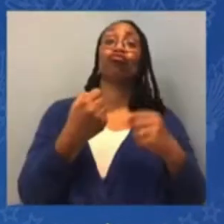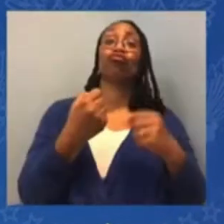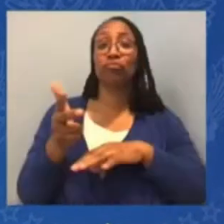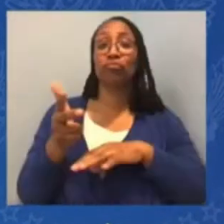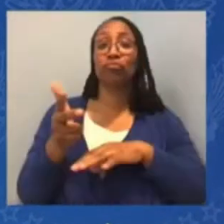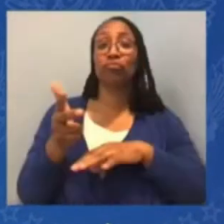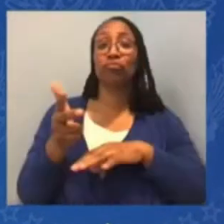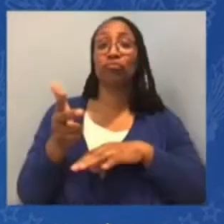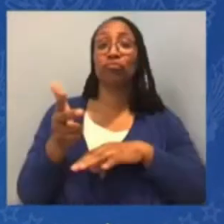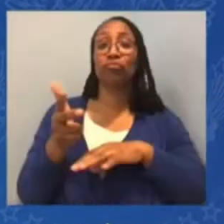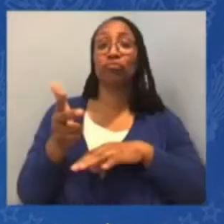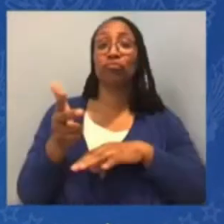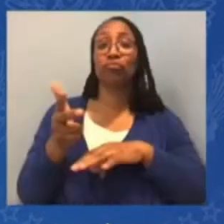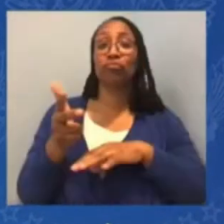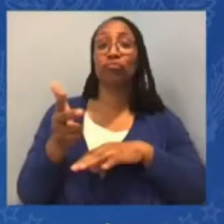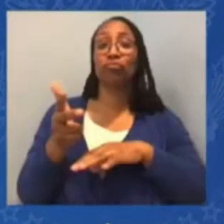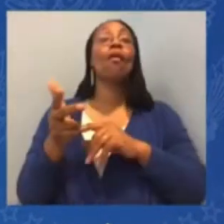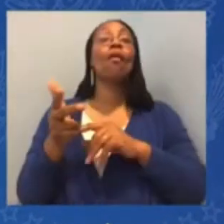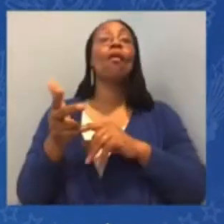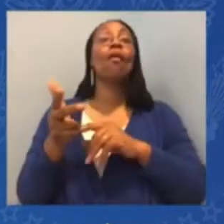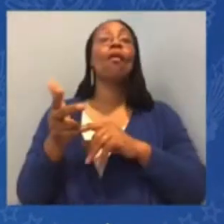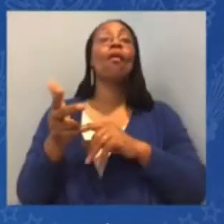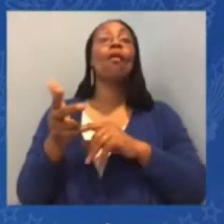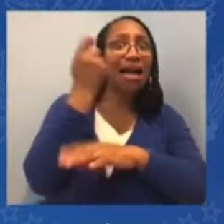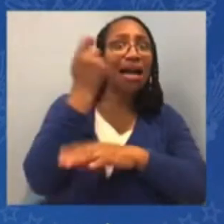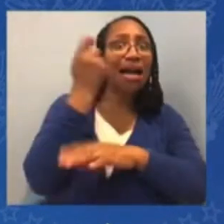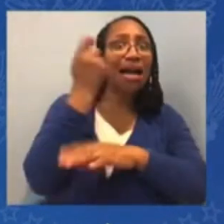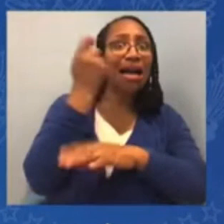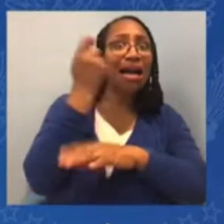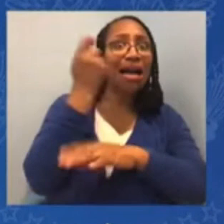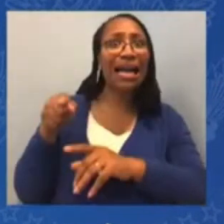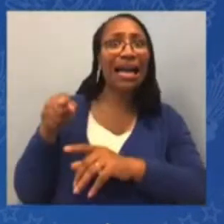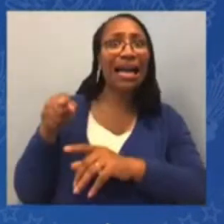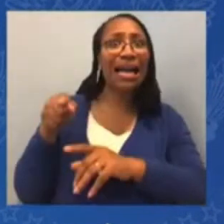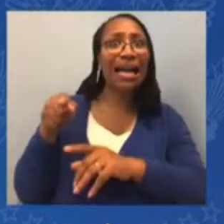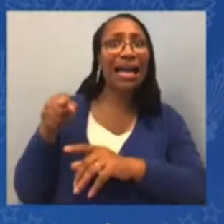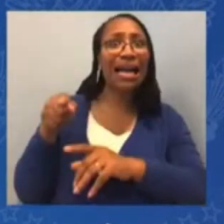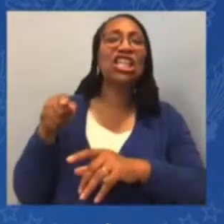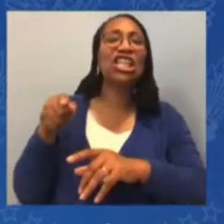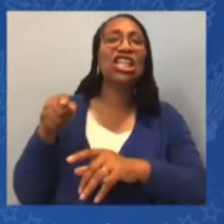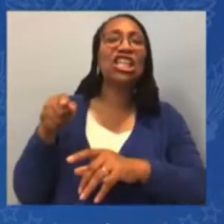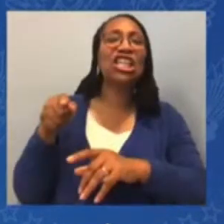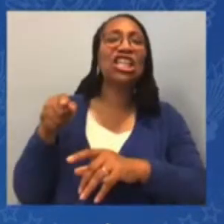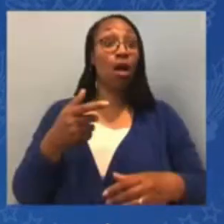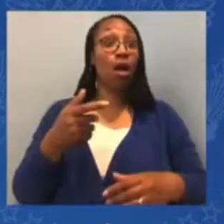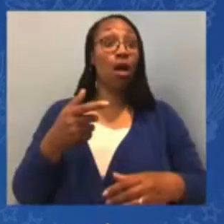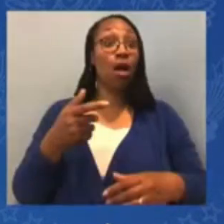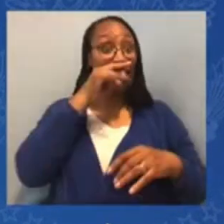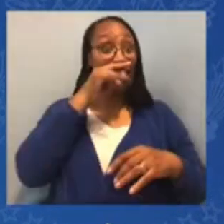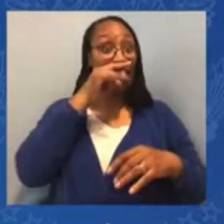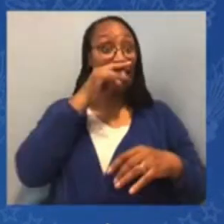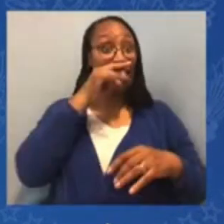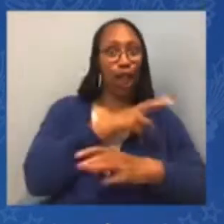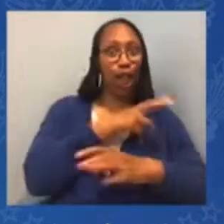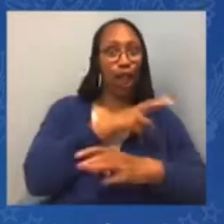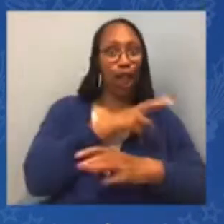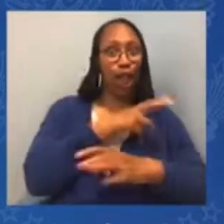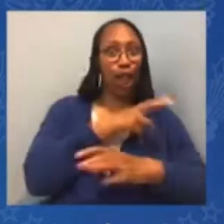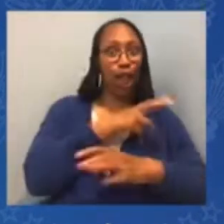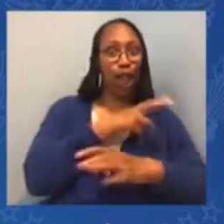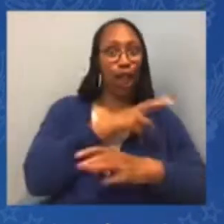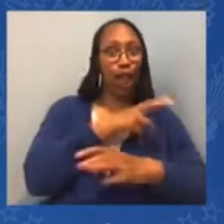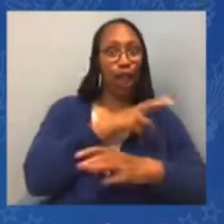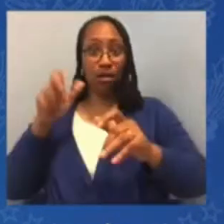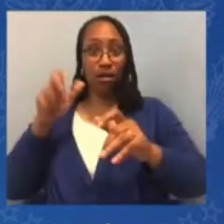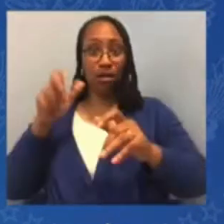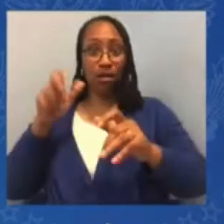liable. Why should that not be the case? You don't lock up your weapon. Why should